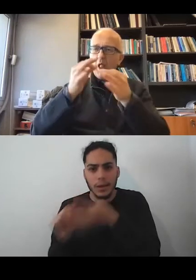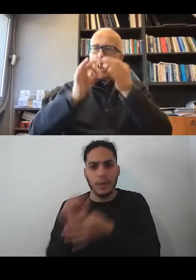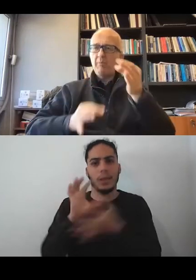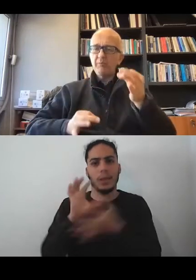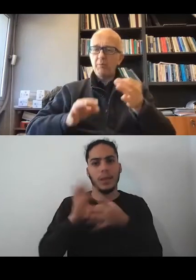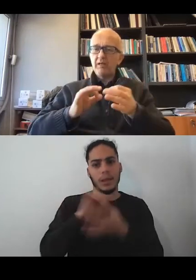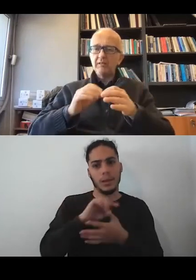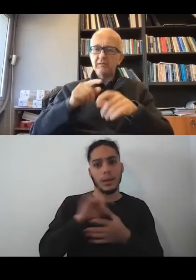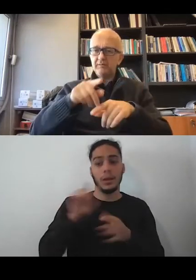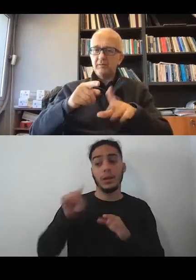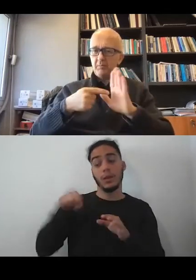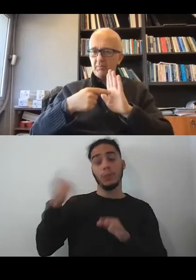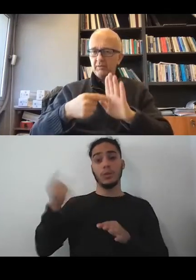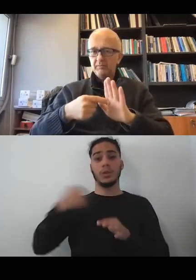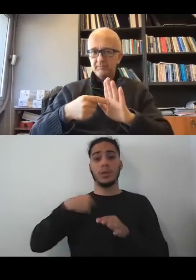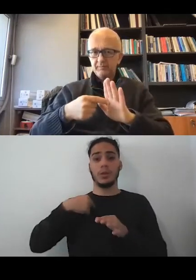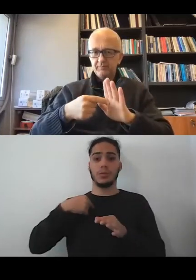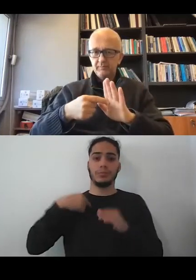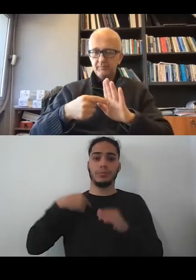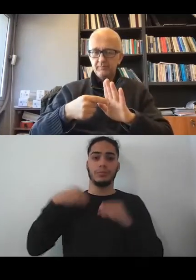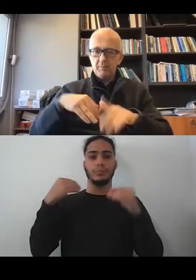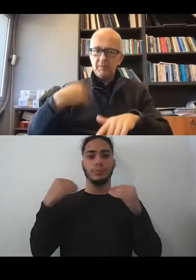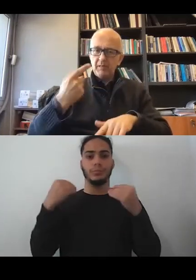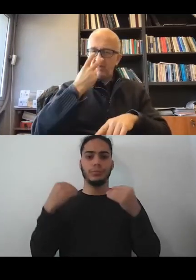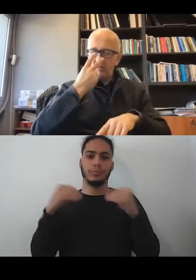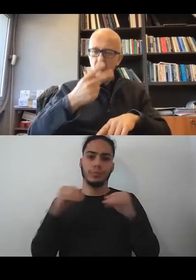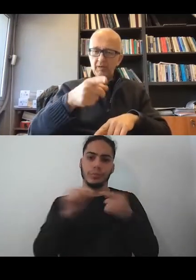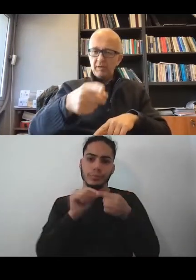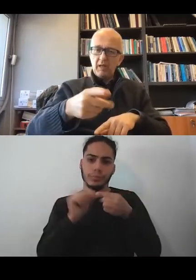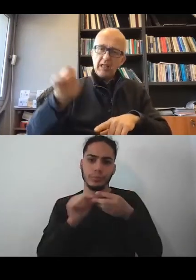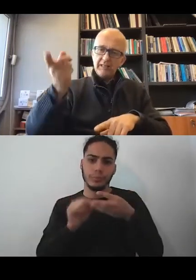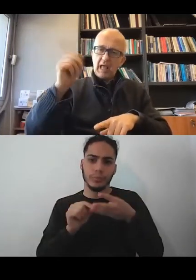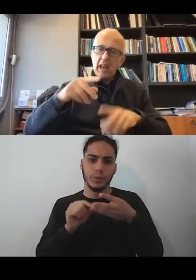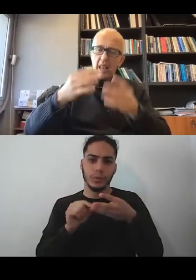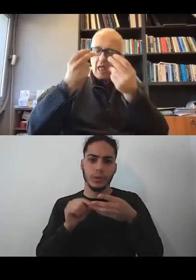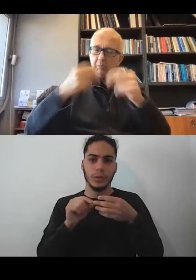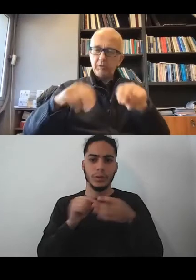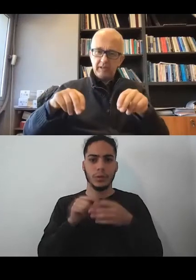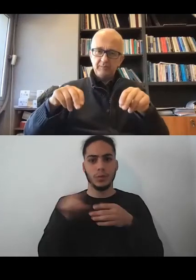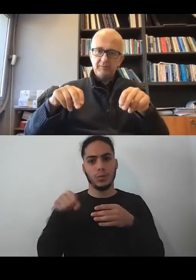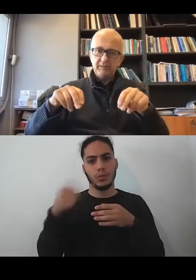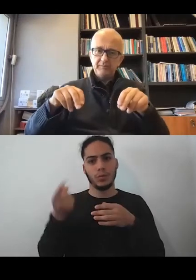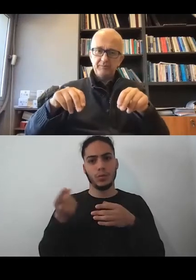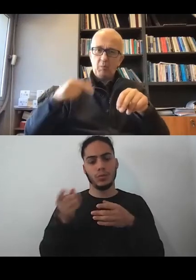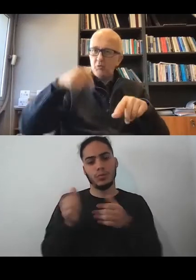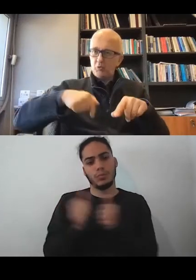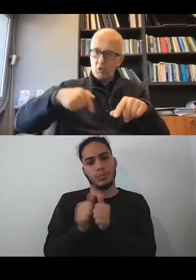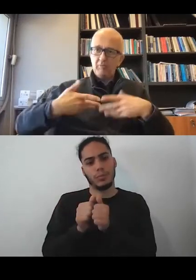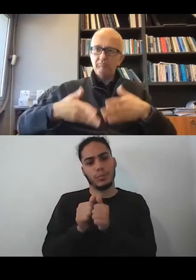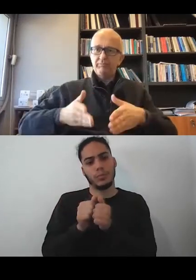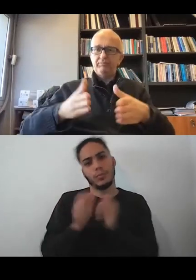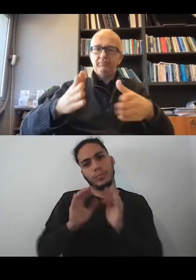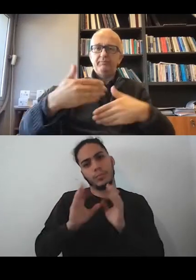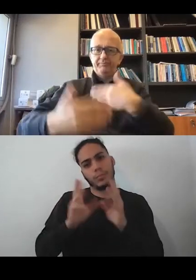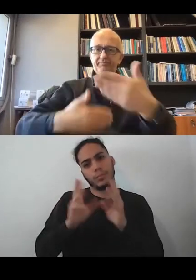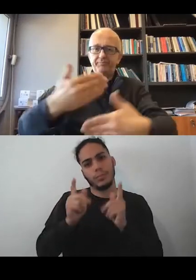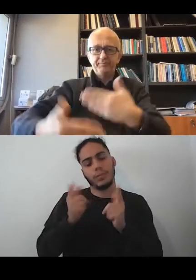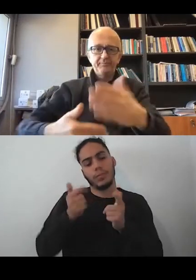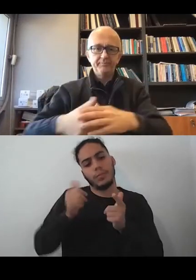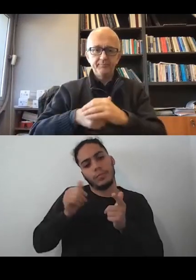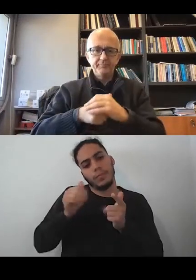after I give you an overview of the other outputs, which are currently in progress.